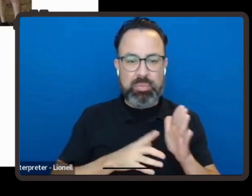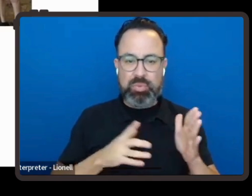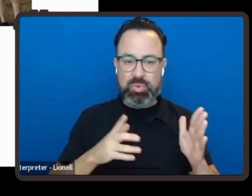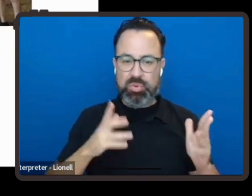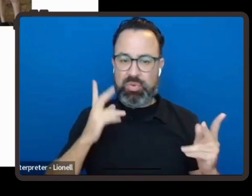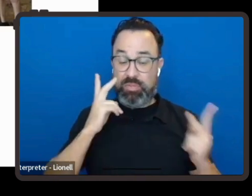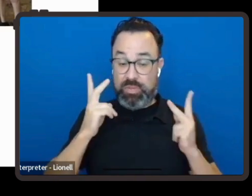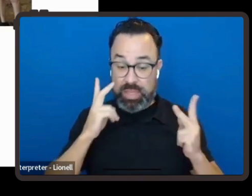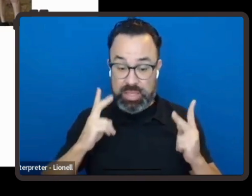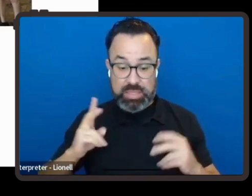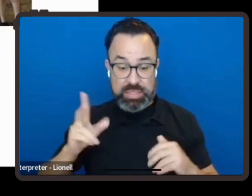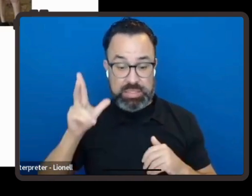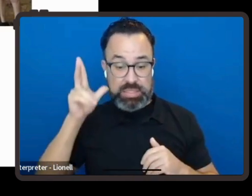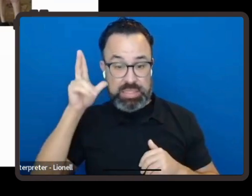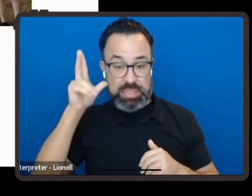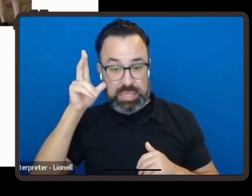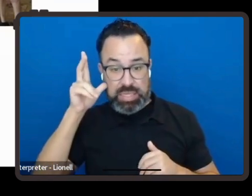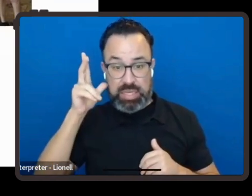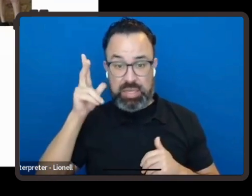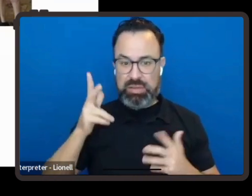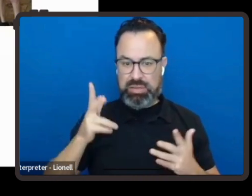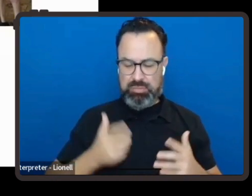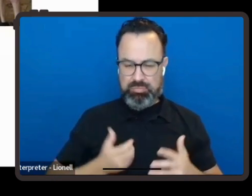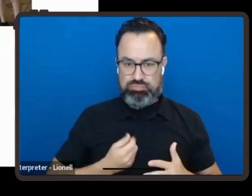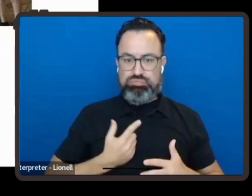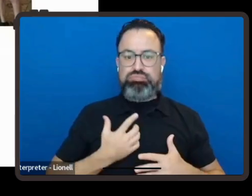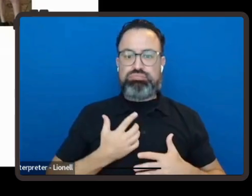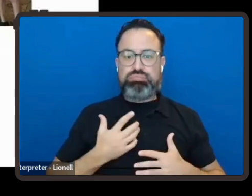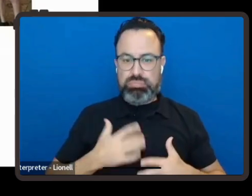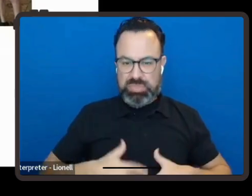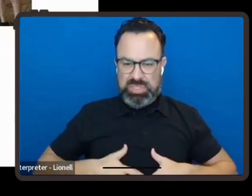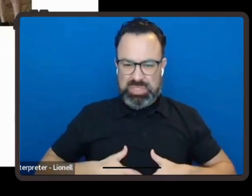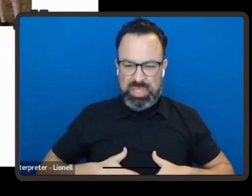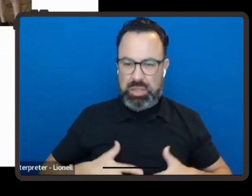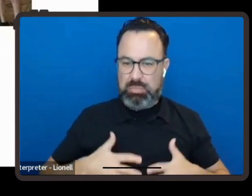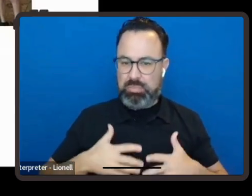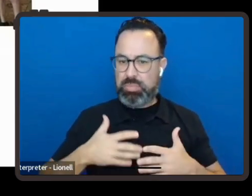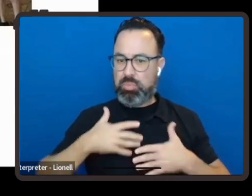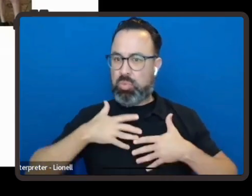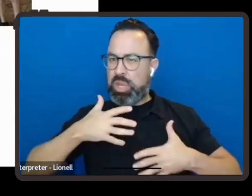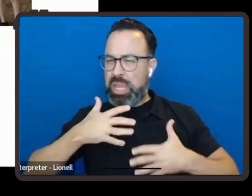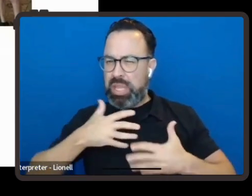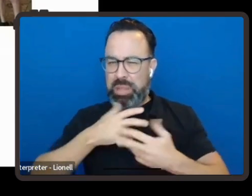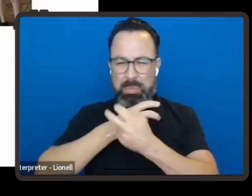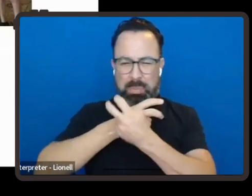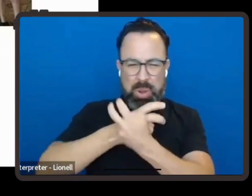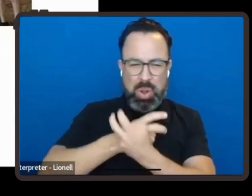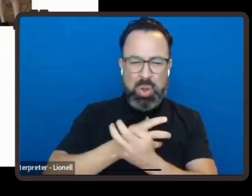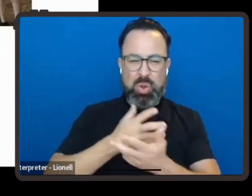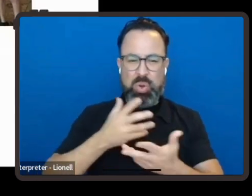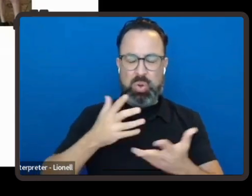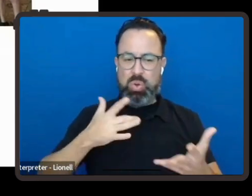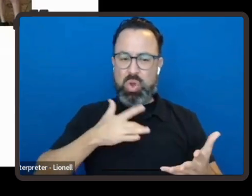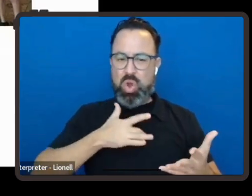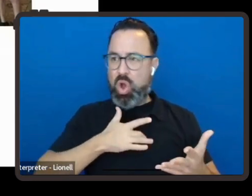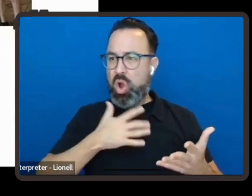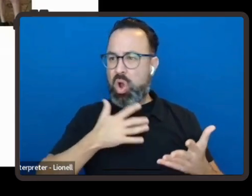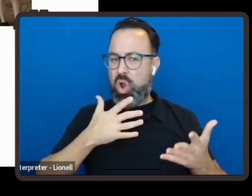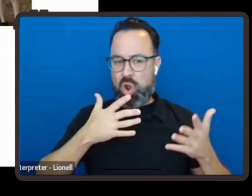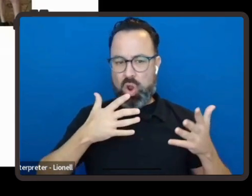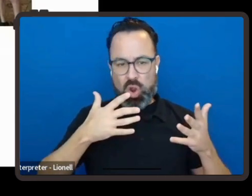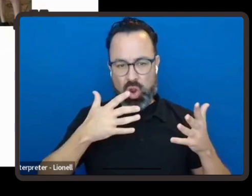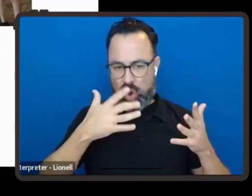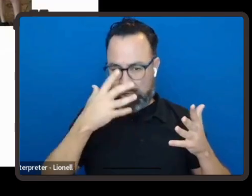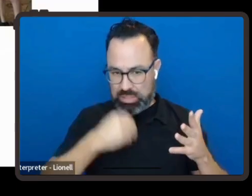stomach, breathing, bones, heart, sleep, secretion, migraine, puberty, and so